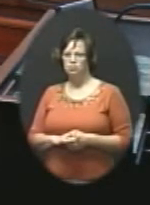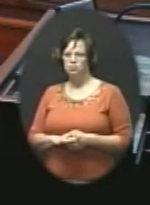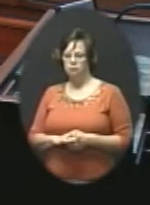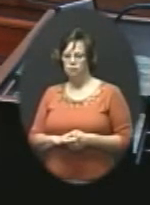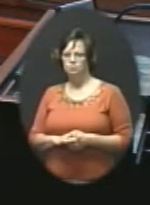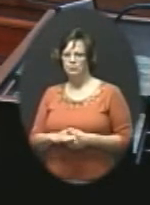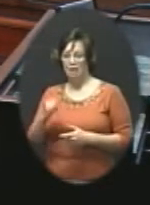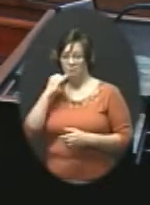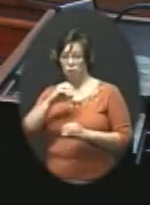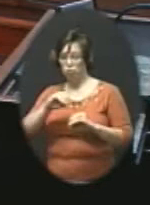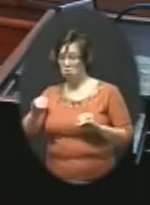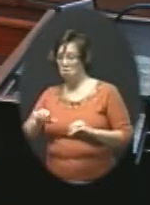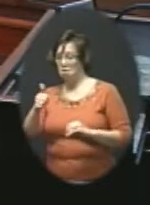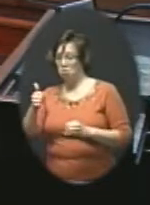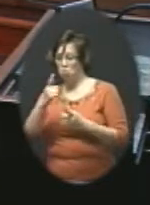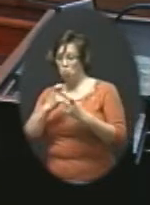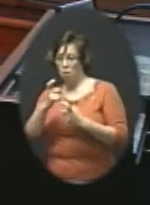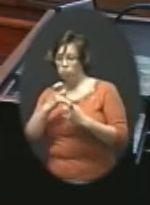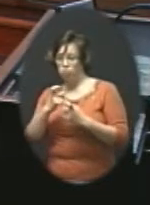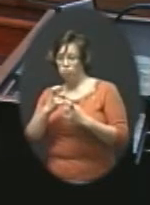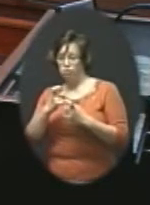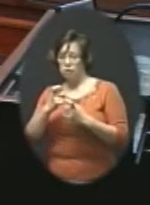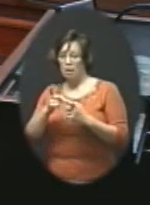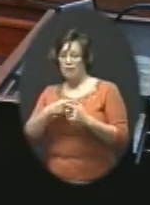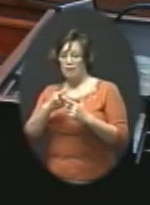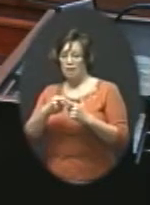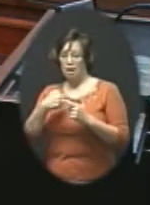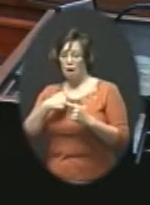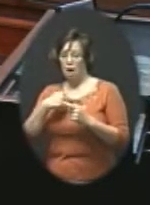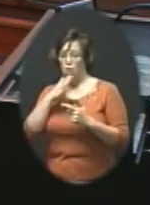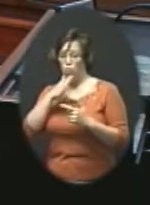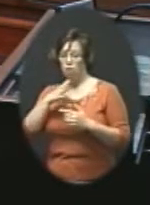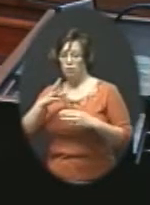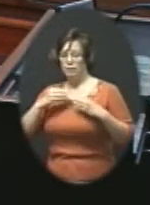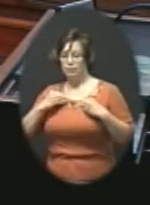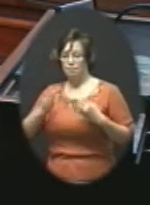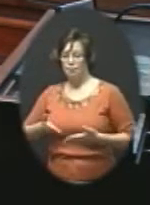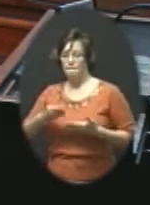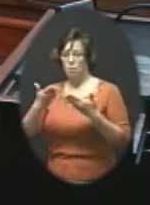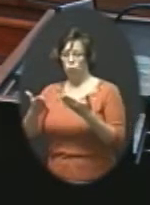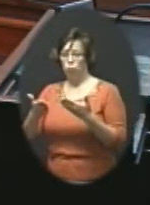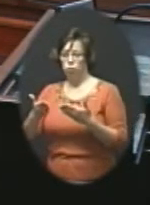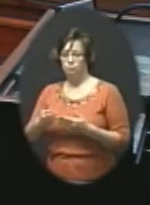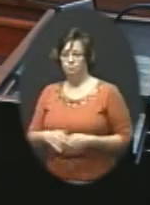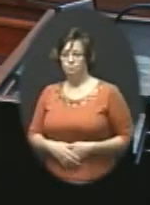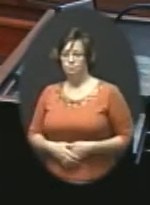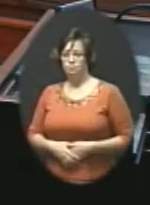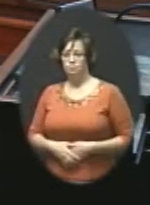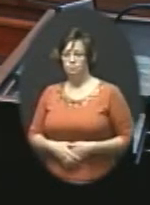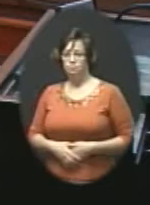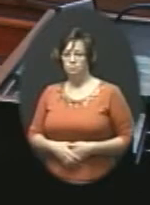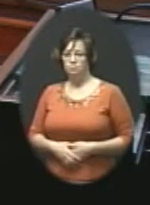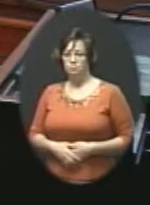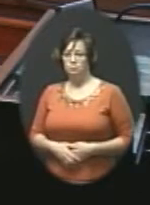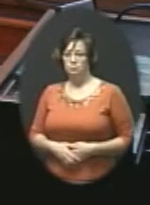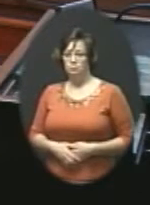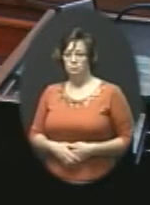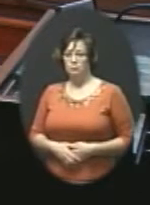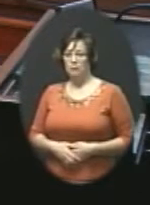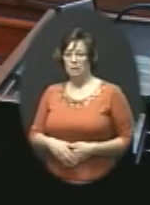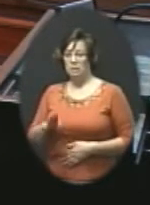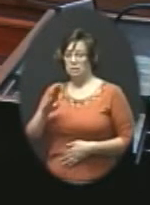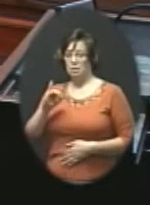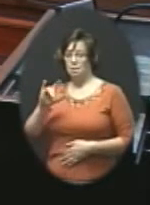If there are no other questions, then I would entertain a motion. So is the